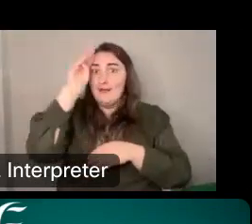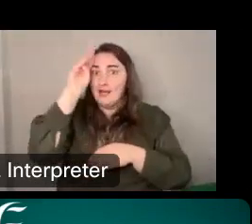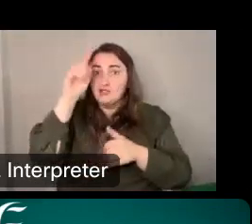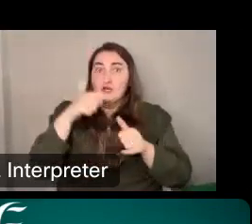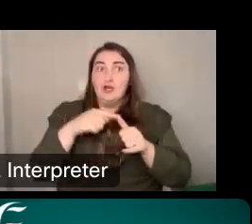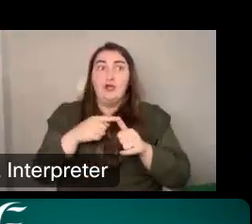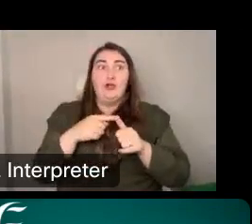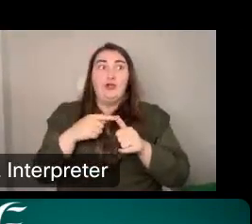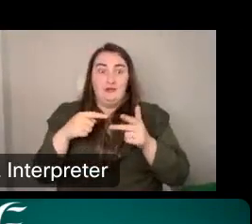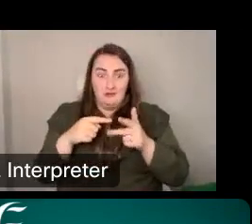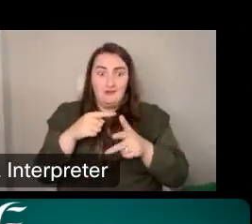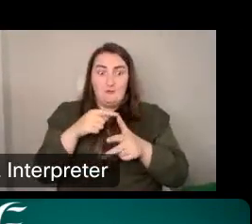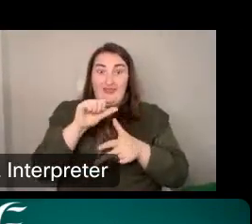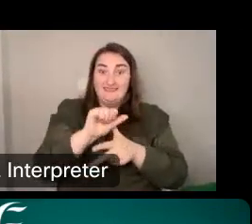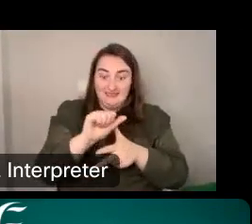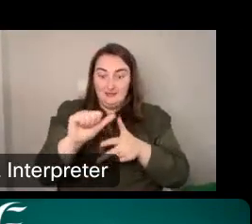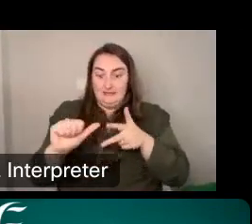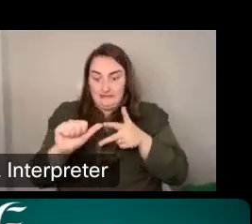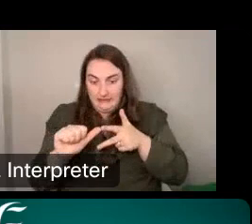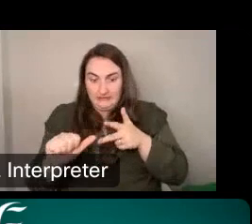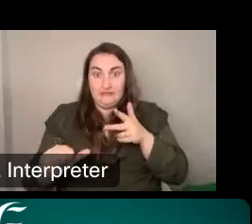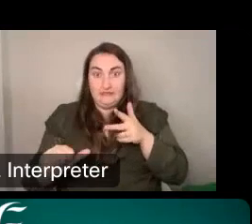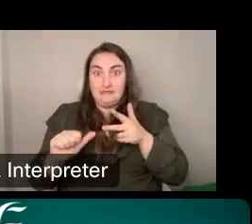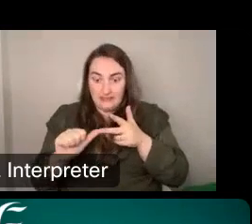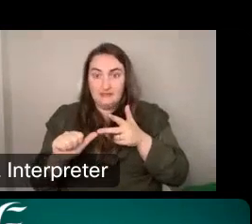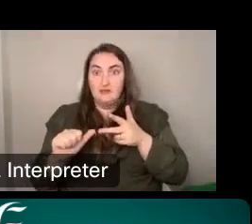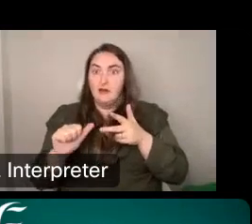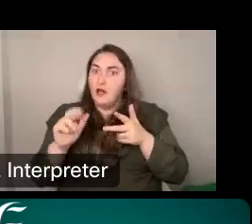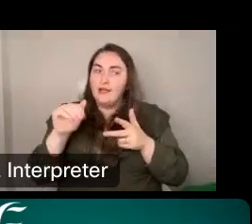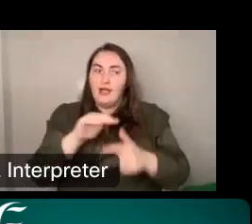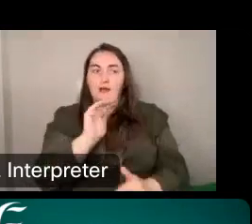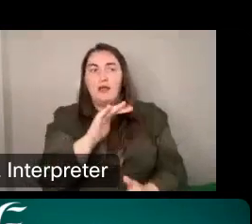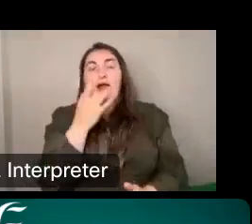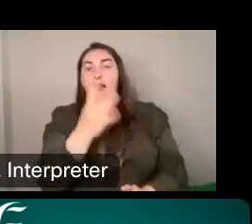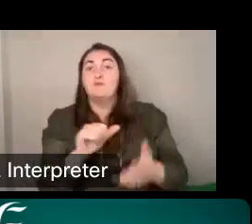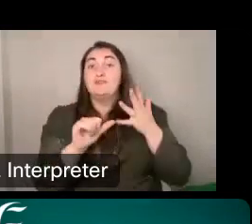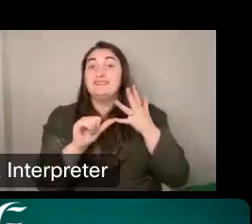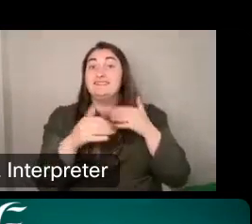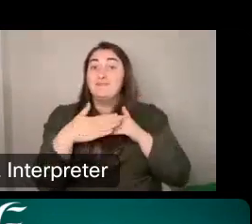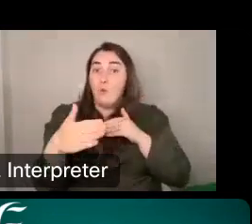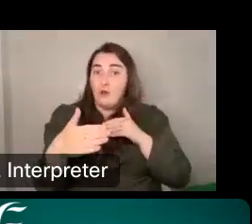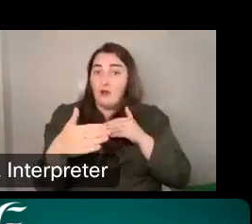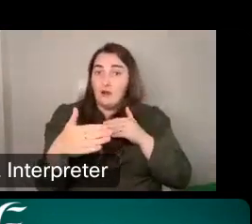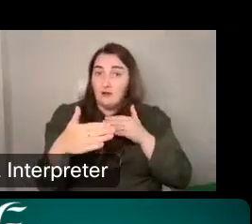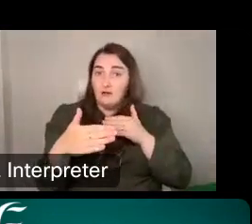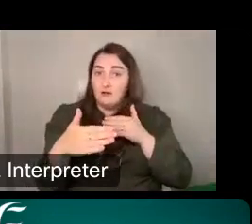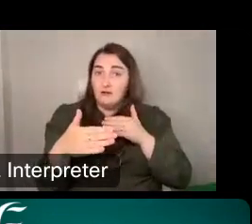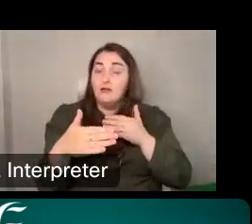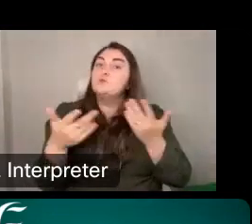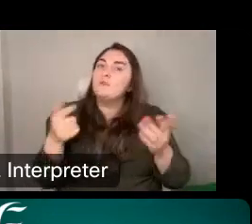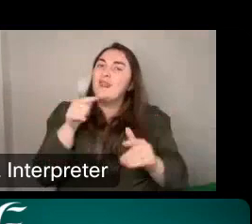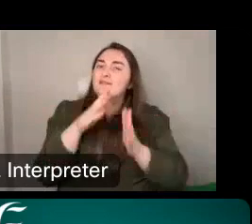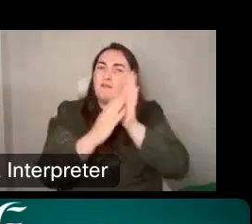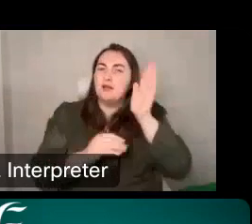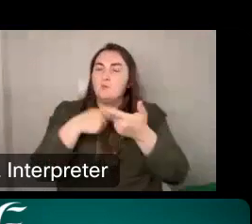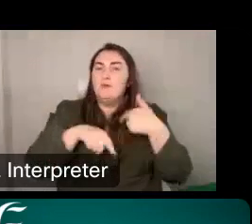I'm having, a significant stress reaction, I can reach out for support and get another 6 sessions. So that's the model that we